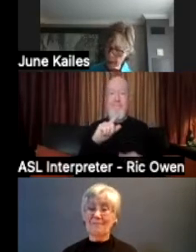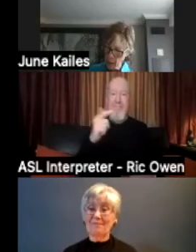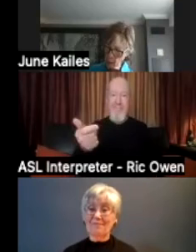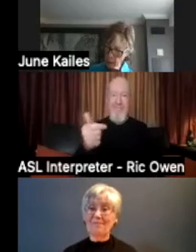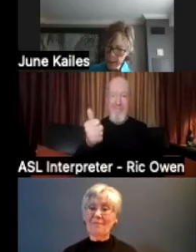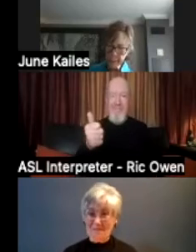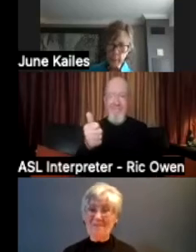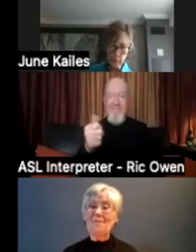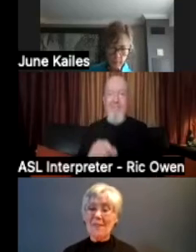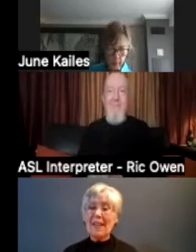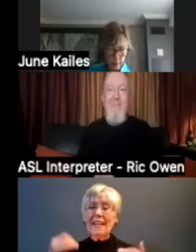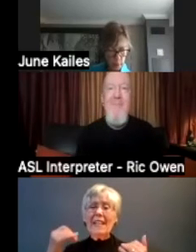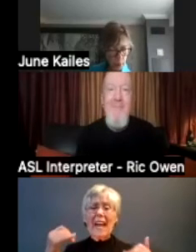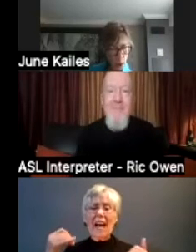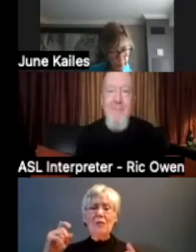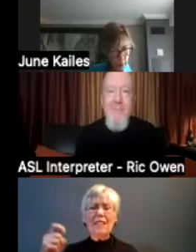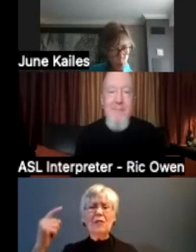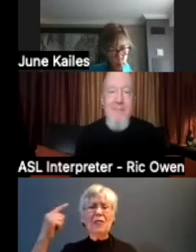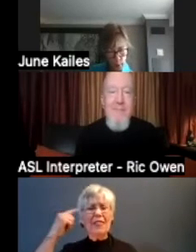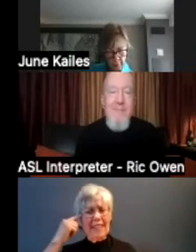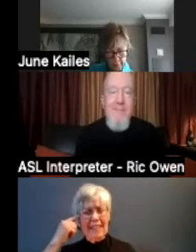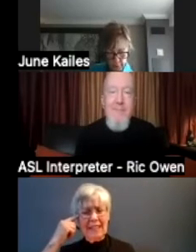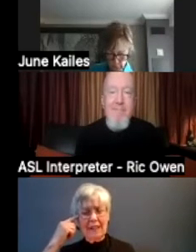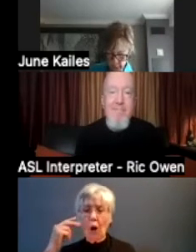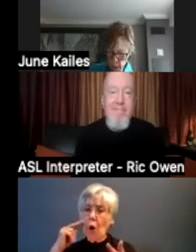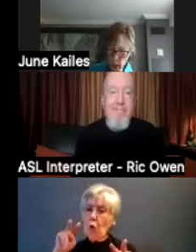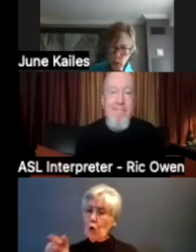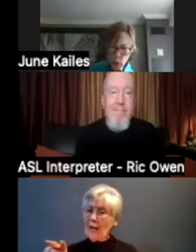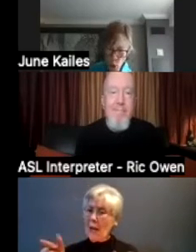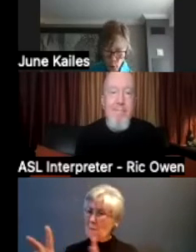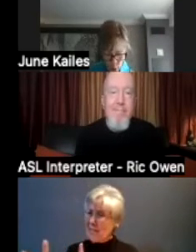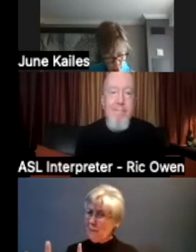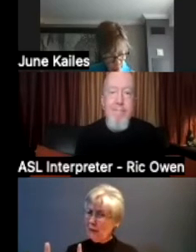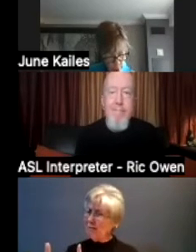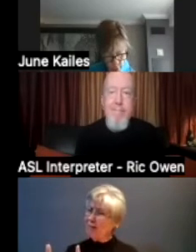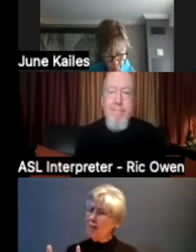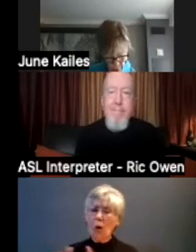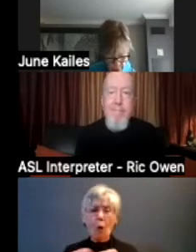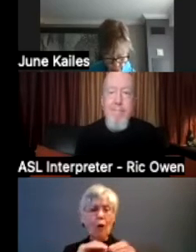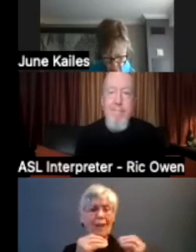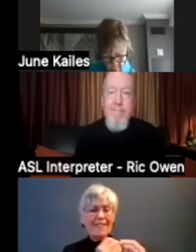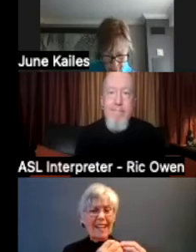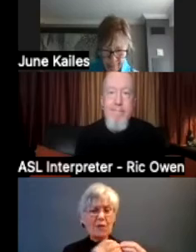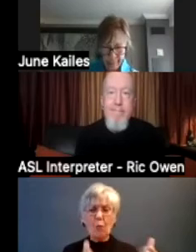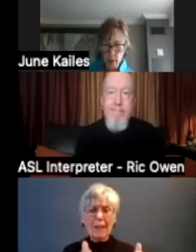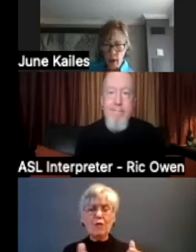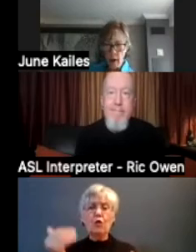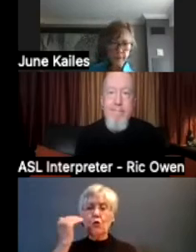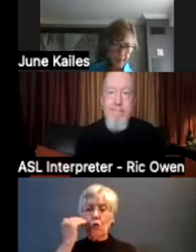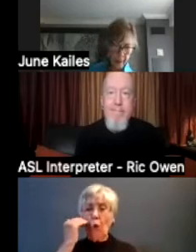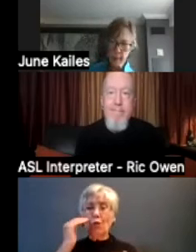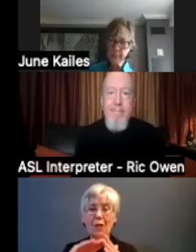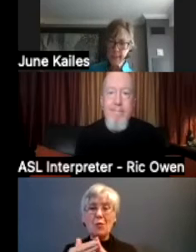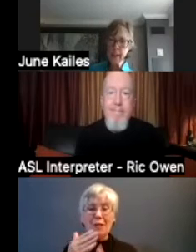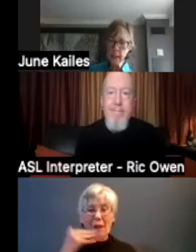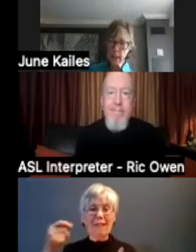about contracting with people, with organizations who know the community best and can offer